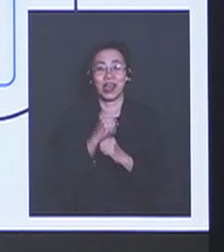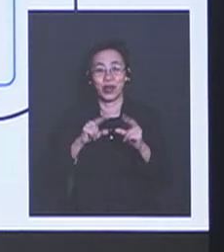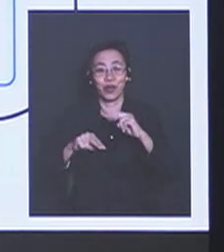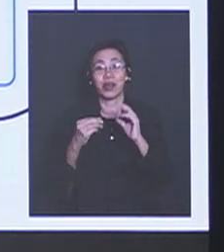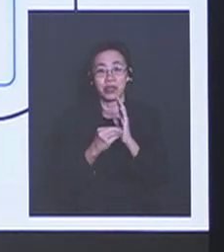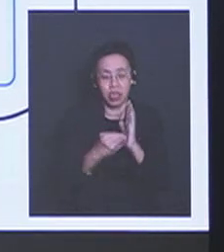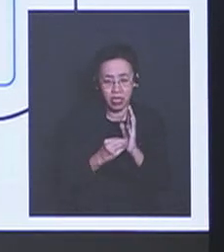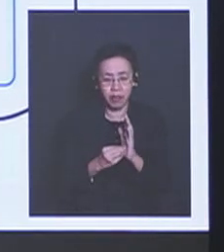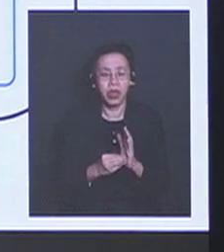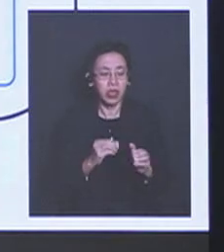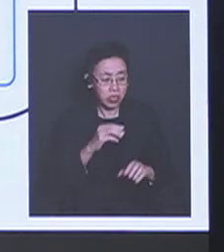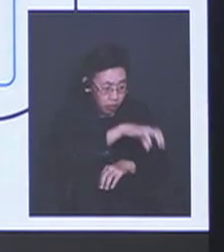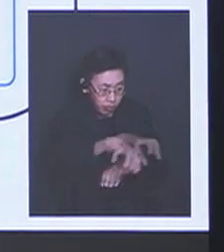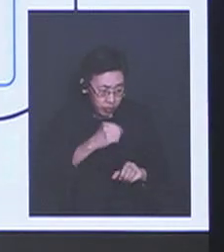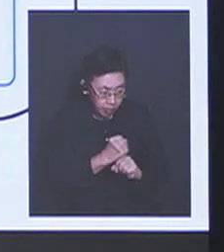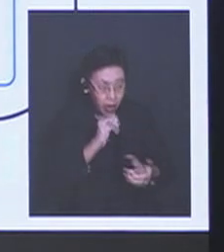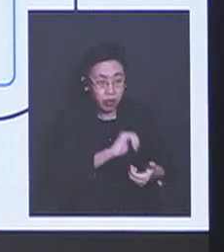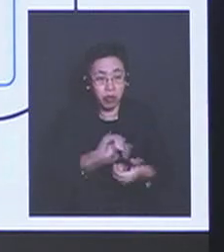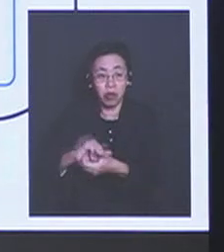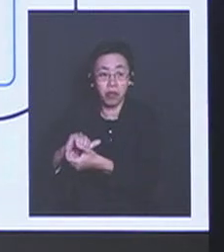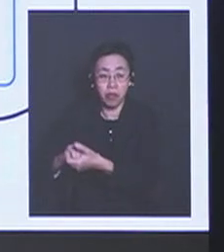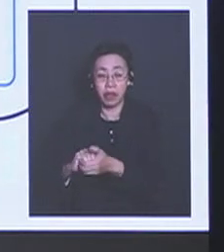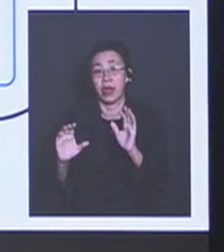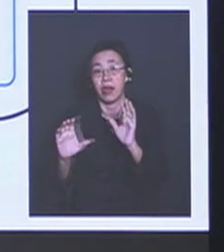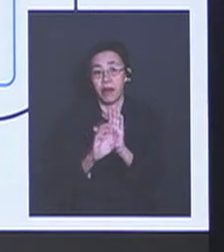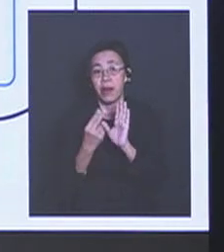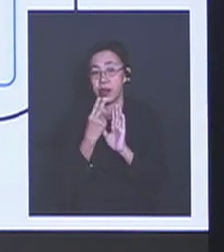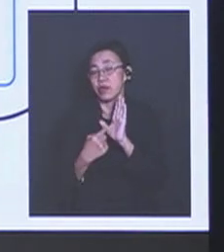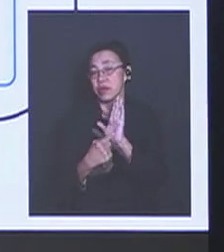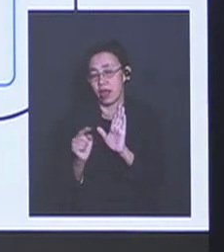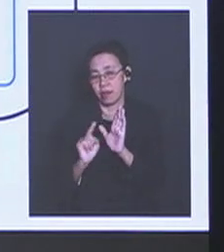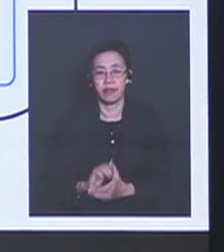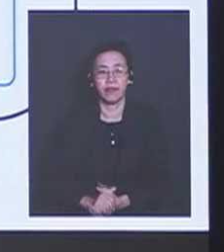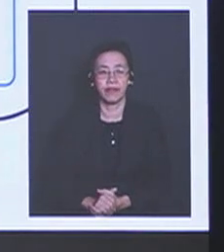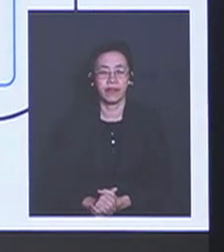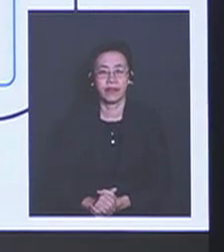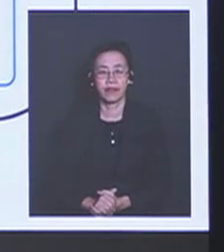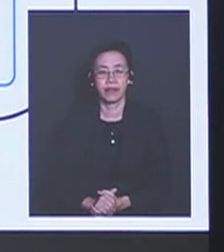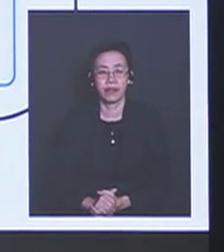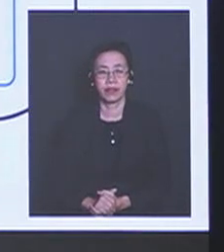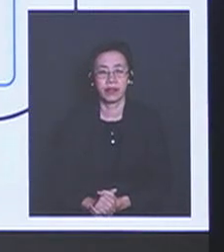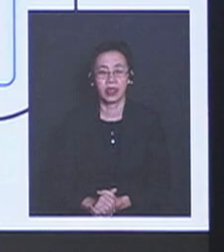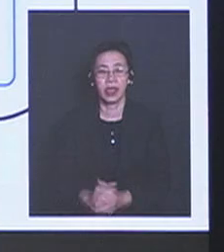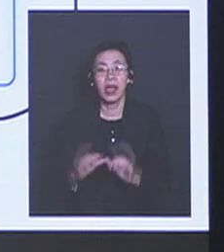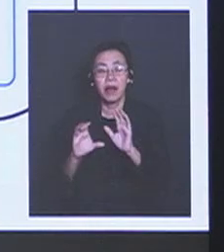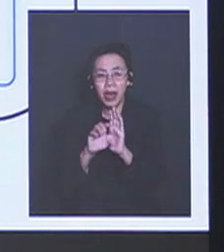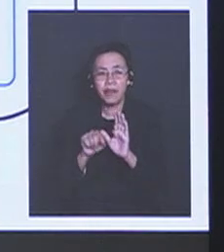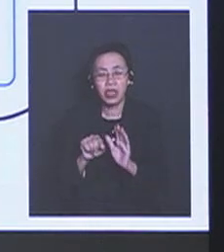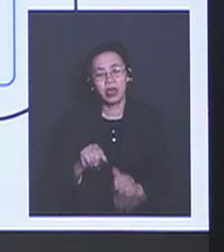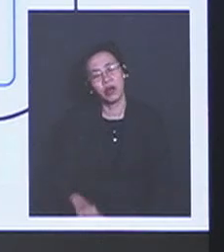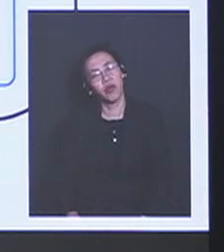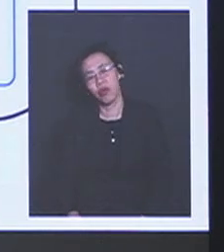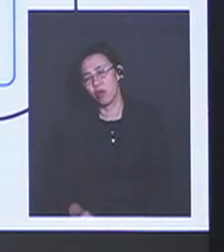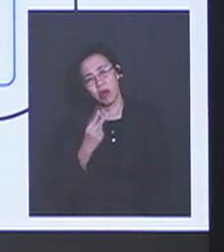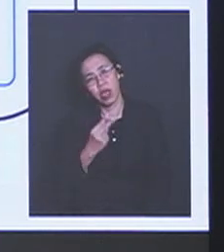about this tragedy. I talk about tragedy of the common, you know, which is like when you have